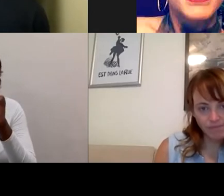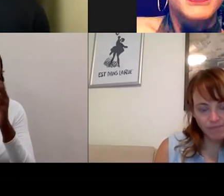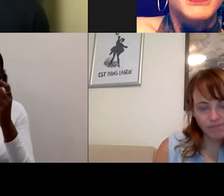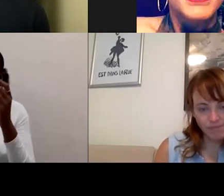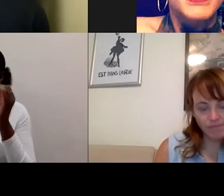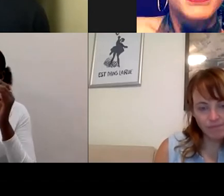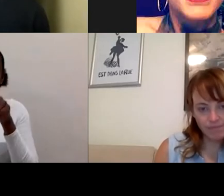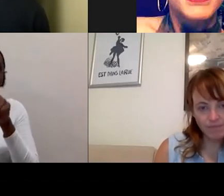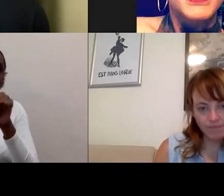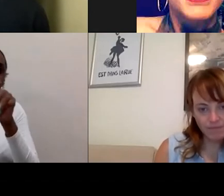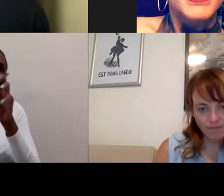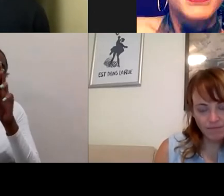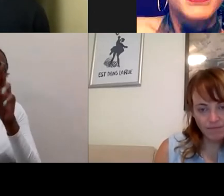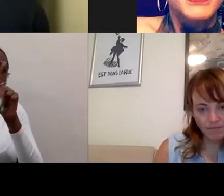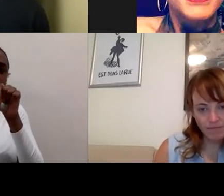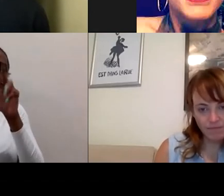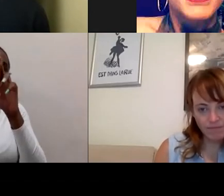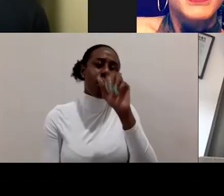raids. And